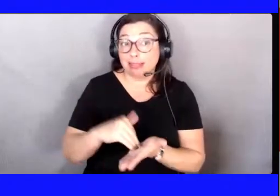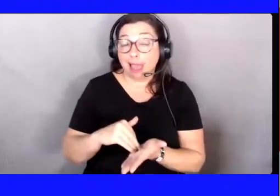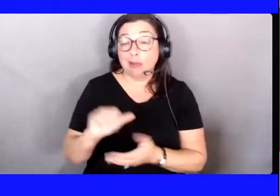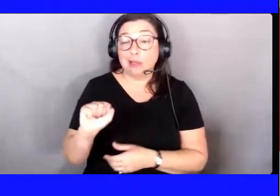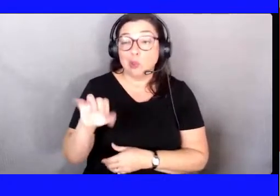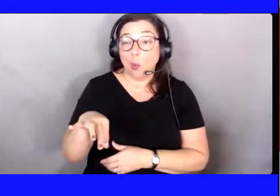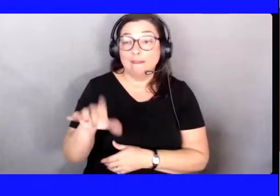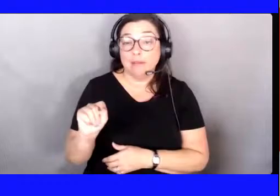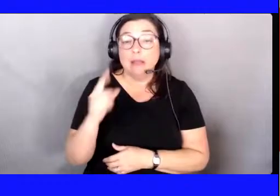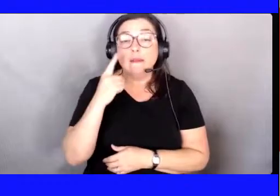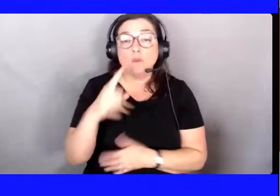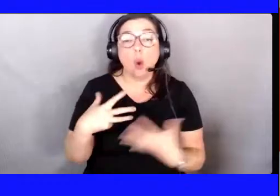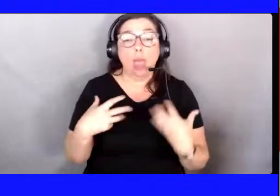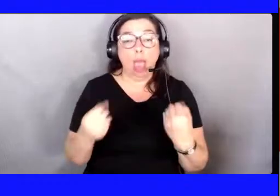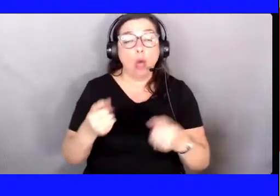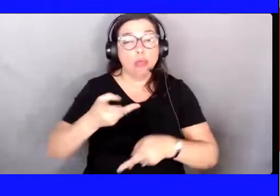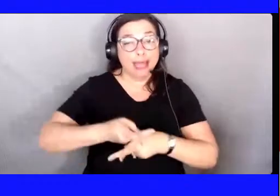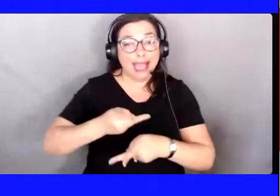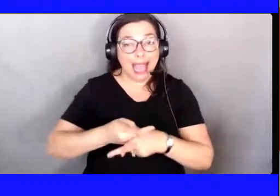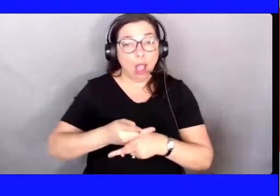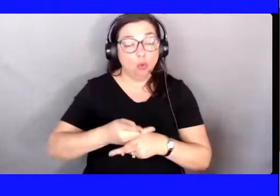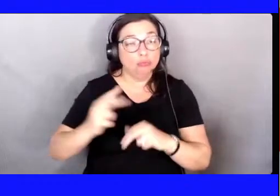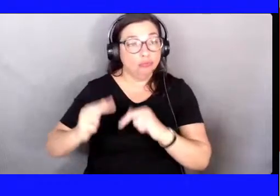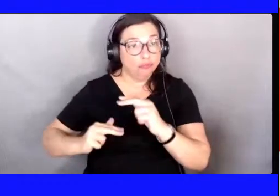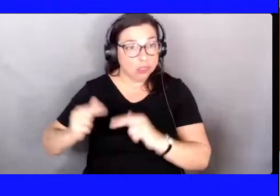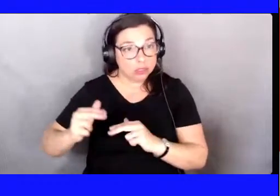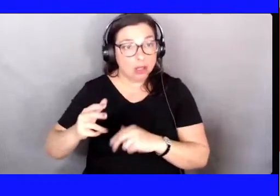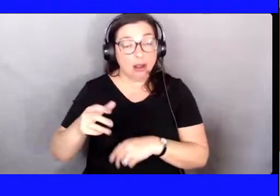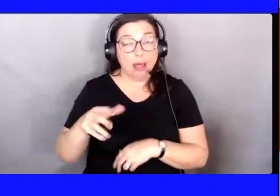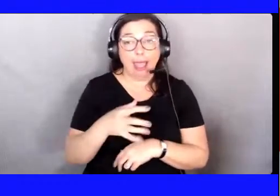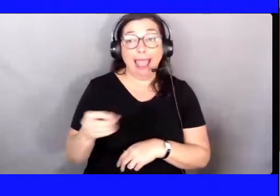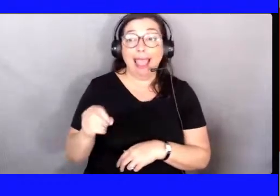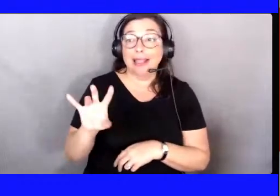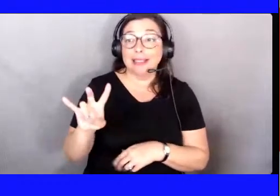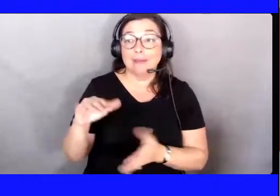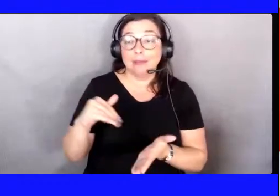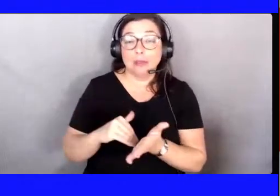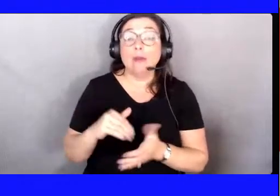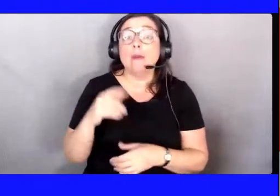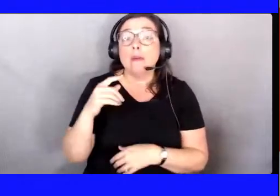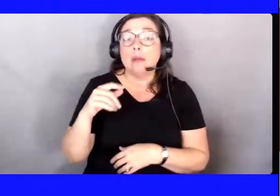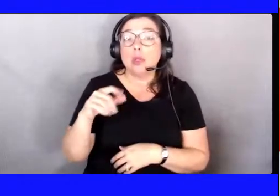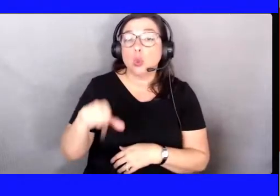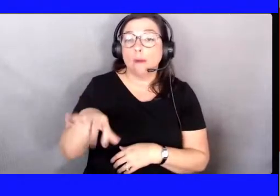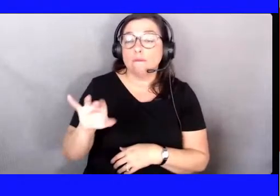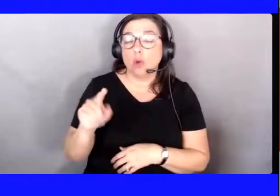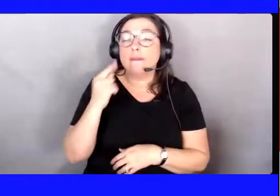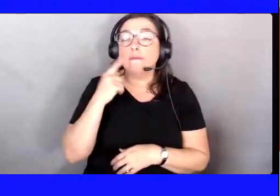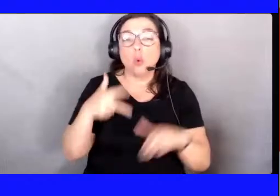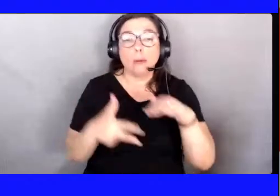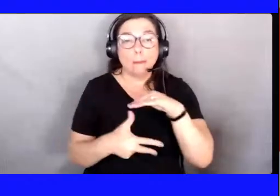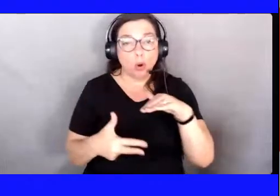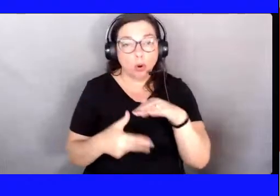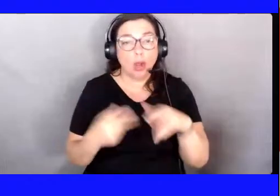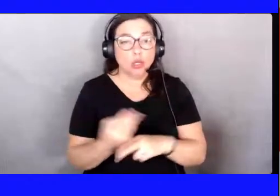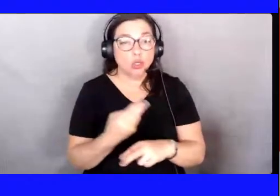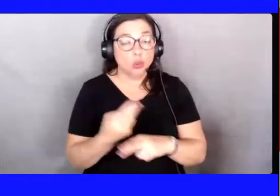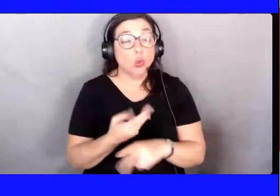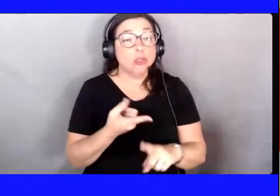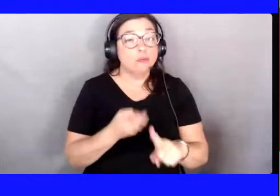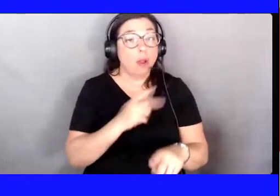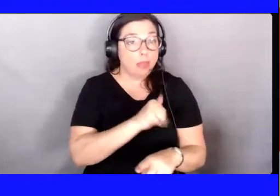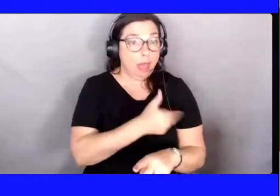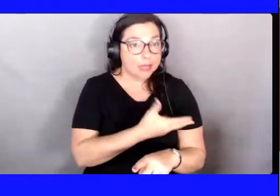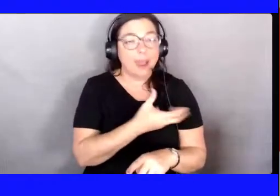of healthcare facility and a 75-car parking garage for use by NYC Health and Hospitals and a public